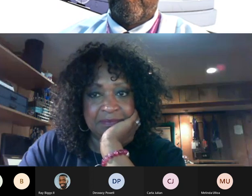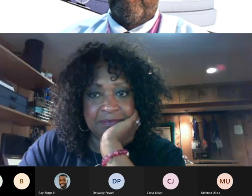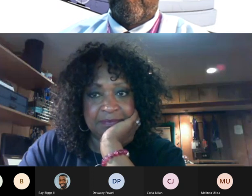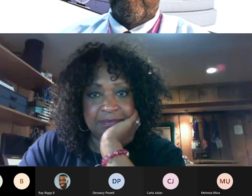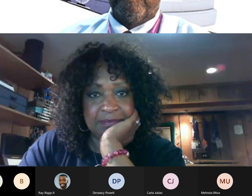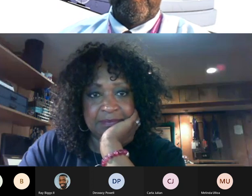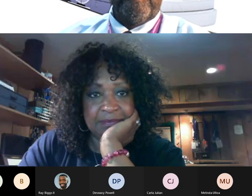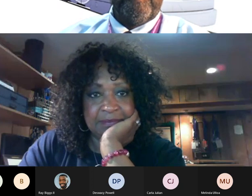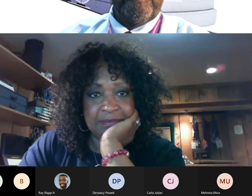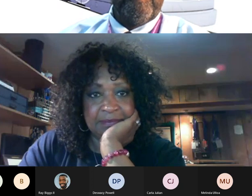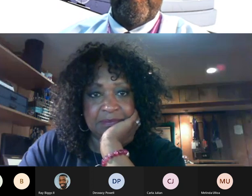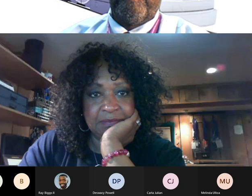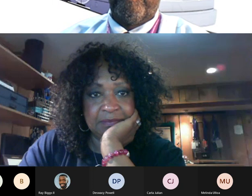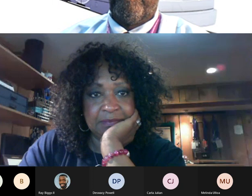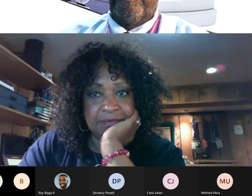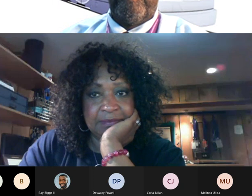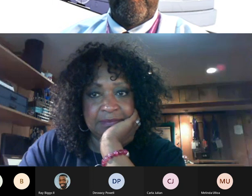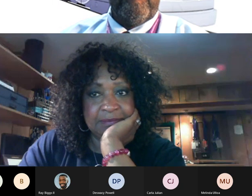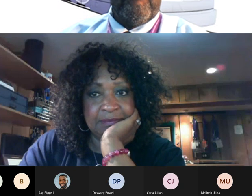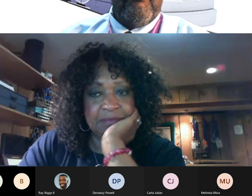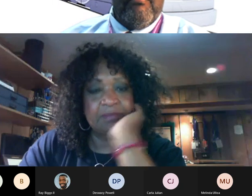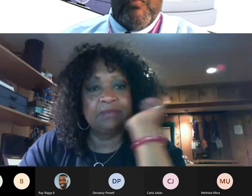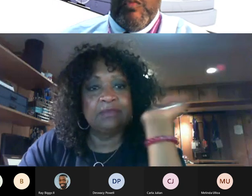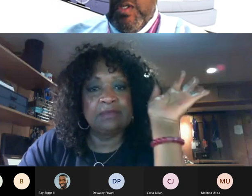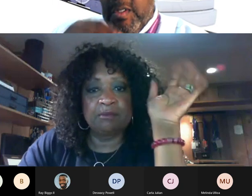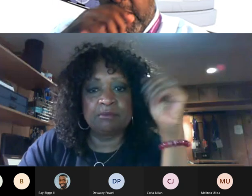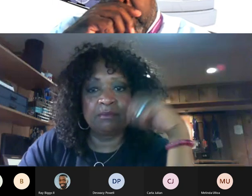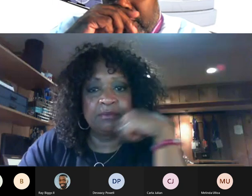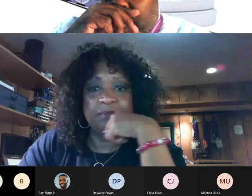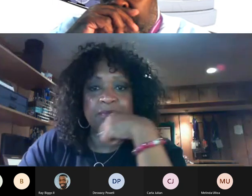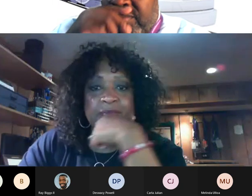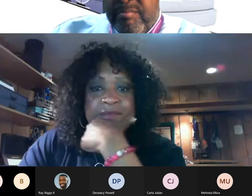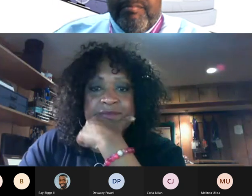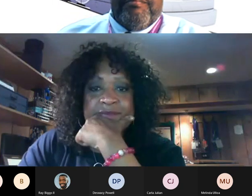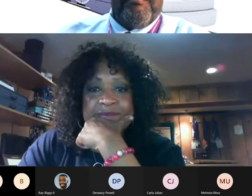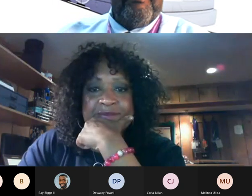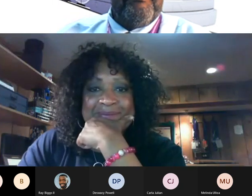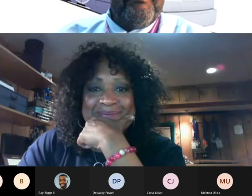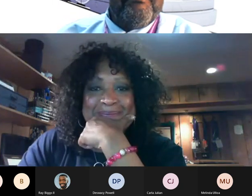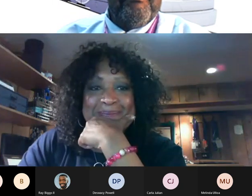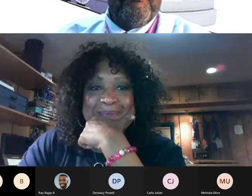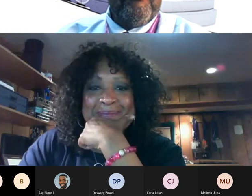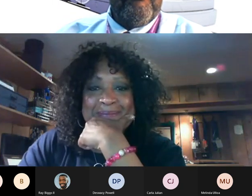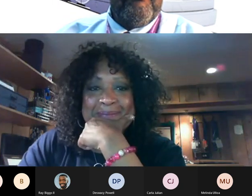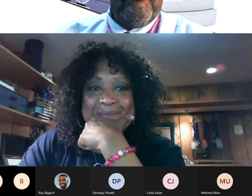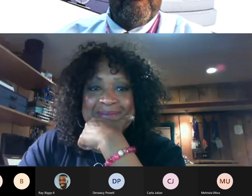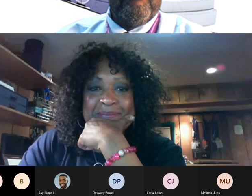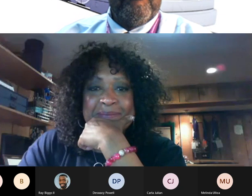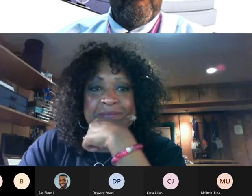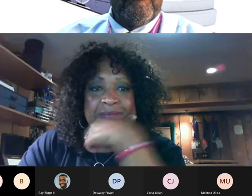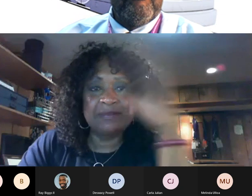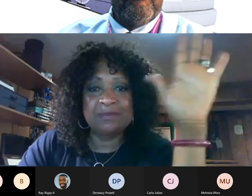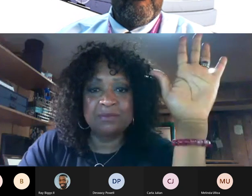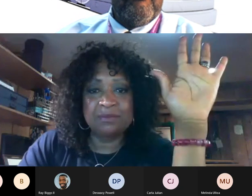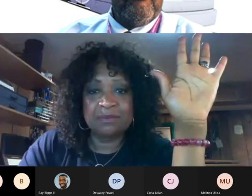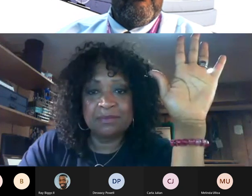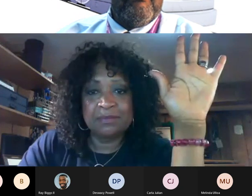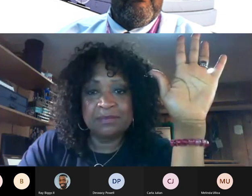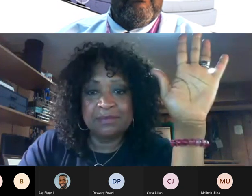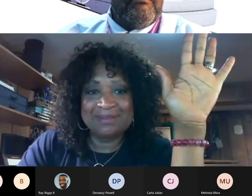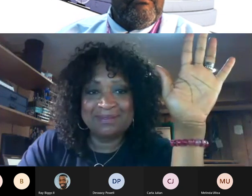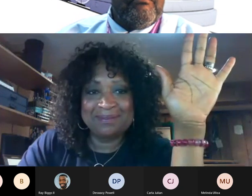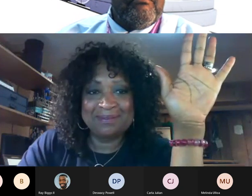you. Thank you, everybody. Thanks, Christina. I'll do one more question